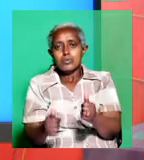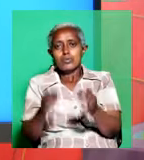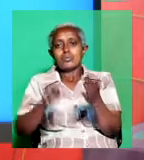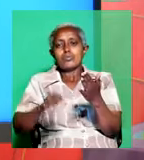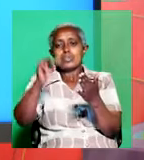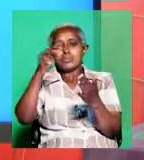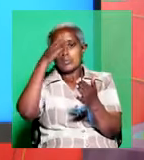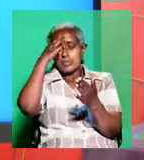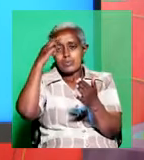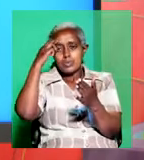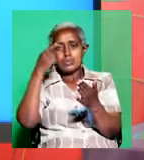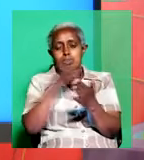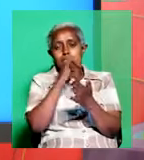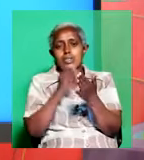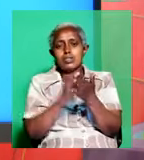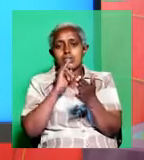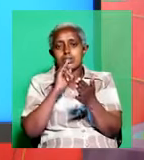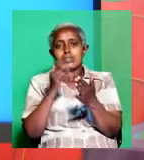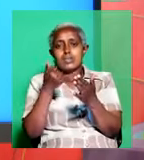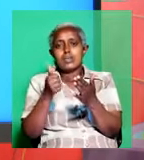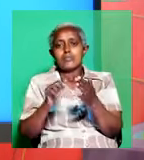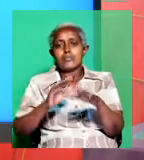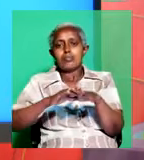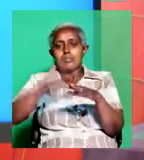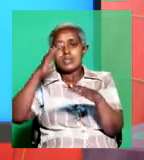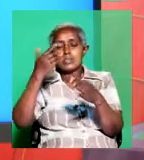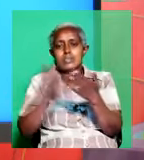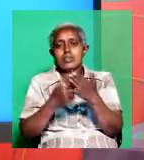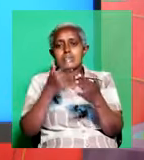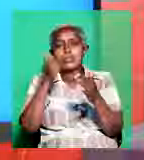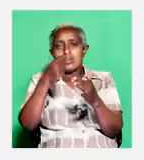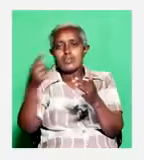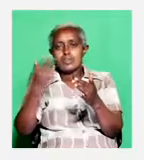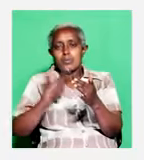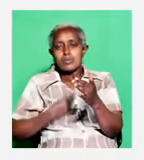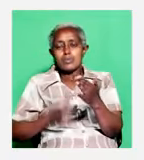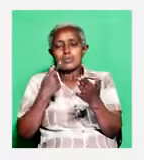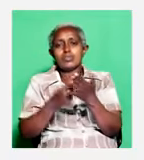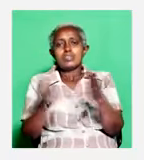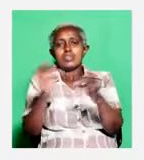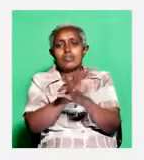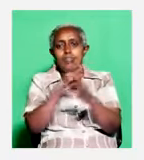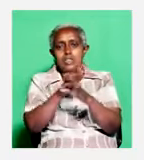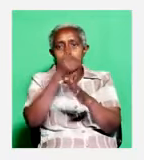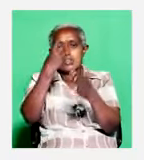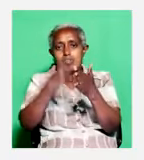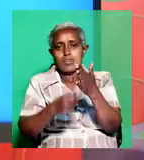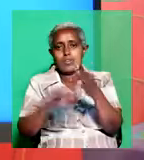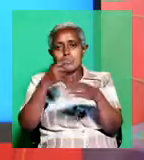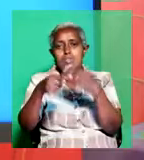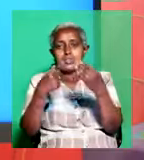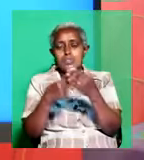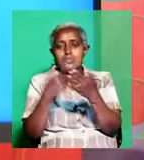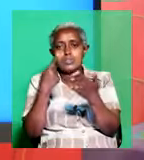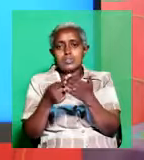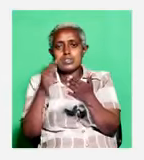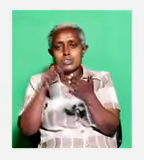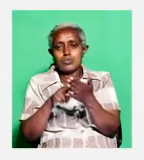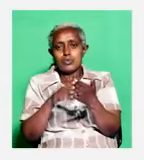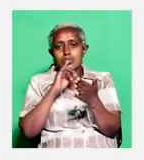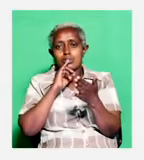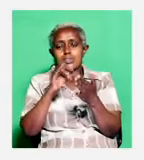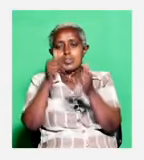maximum because it is bigger than every member of this functional value. Therefore, this point